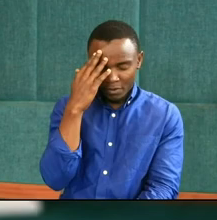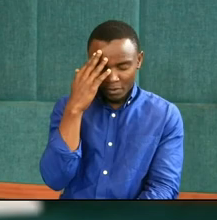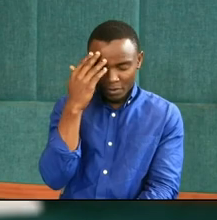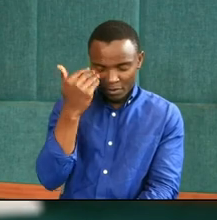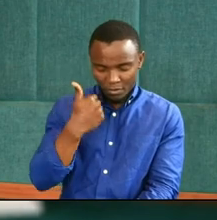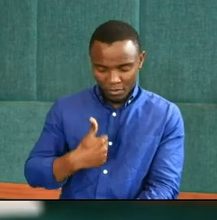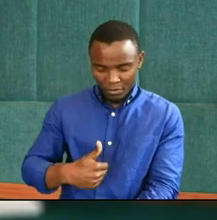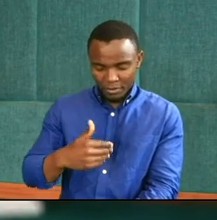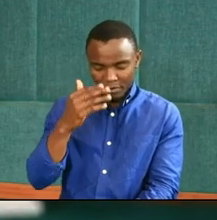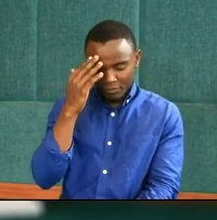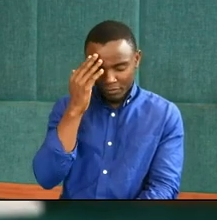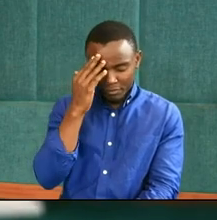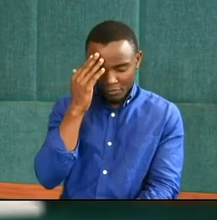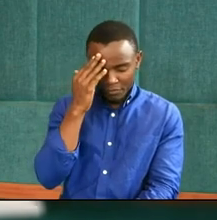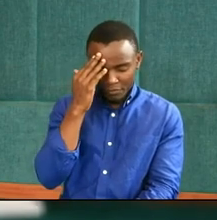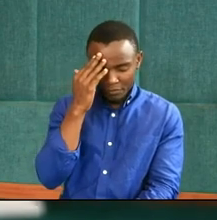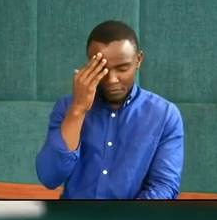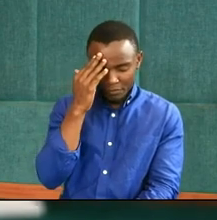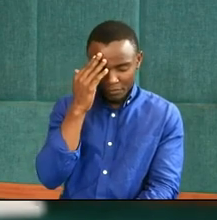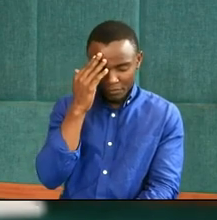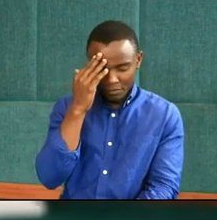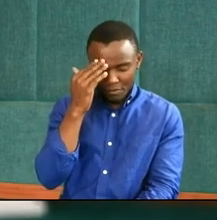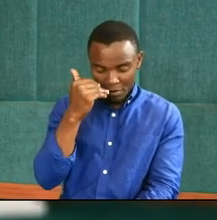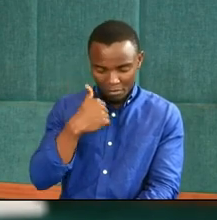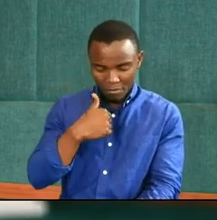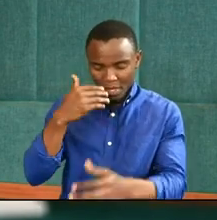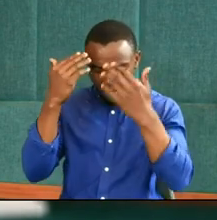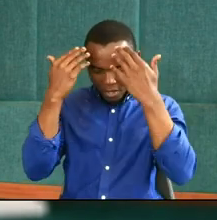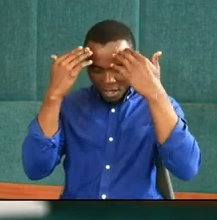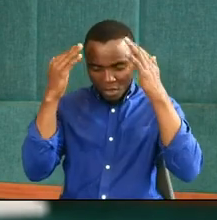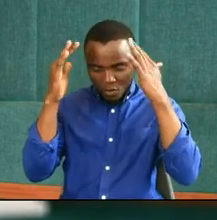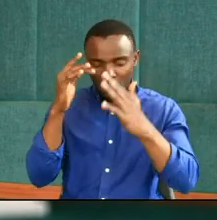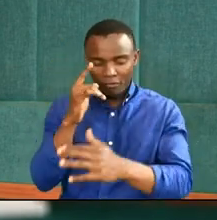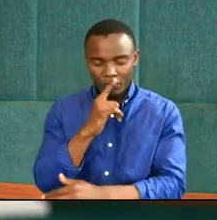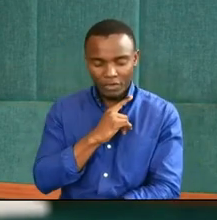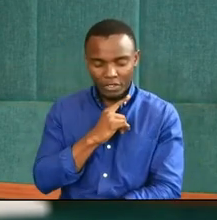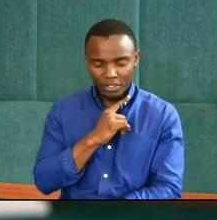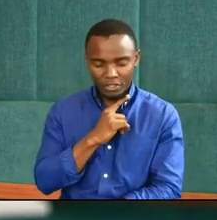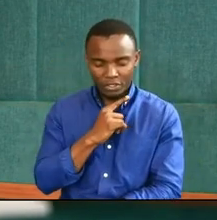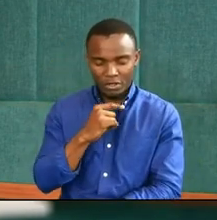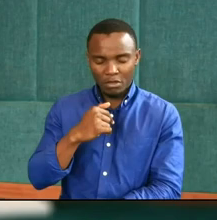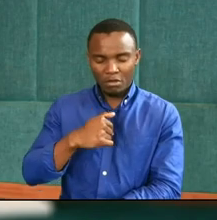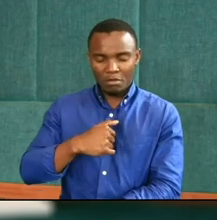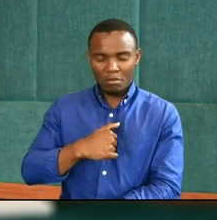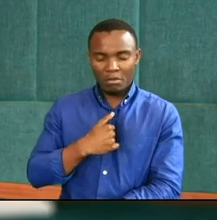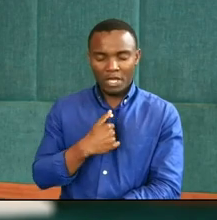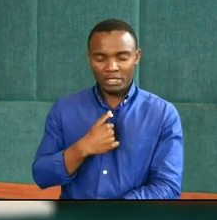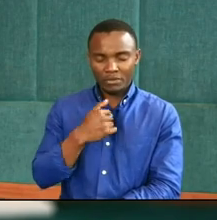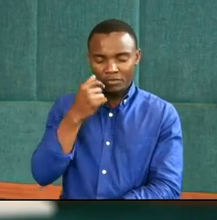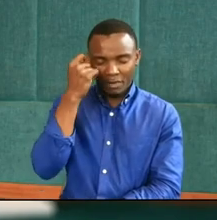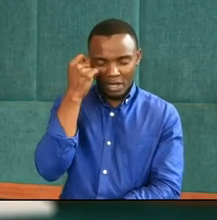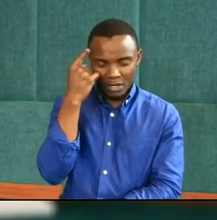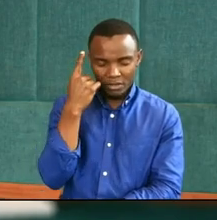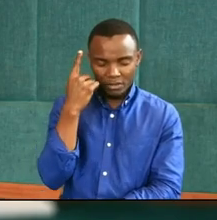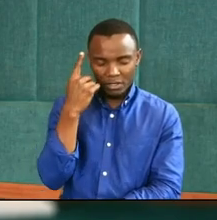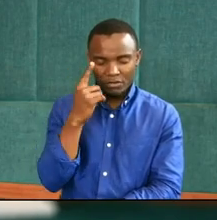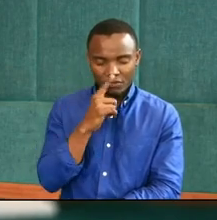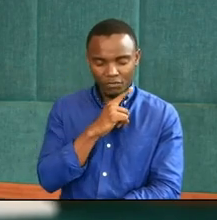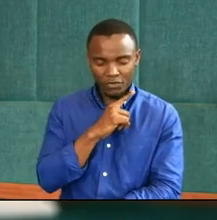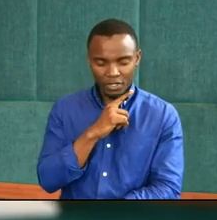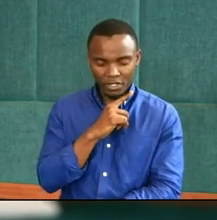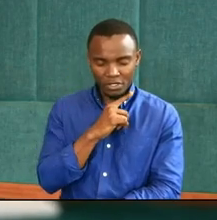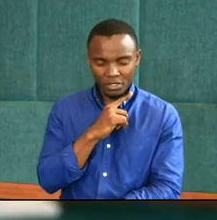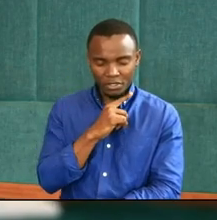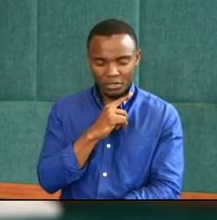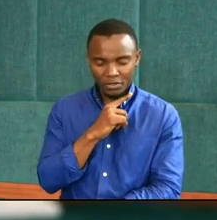I know, I'm aware, I am conscious of